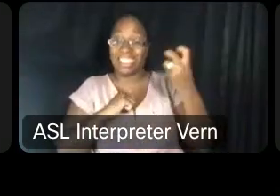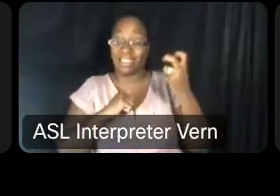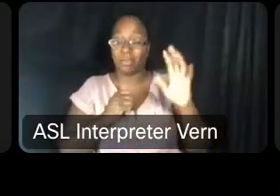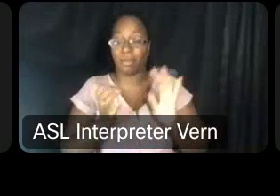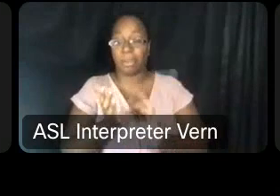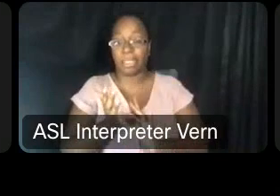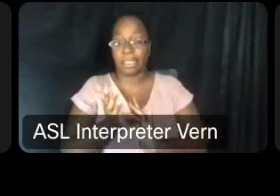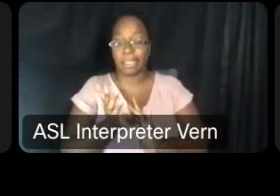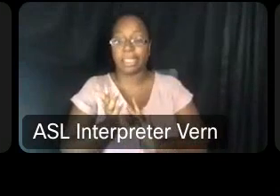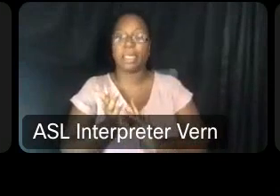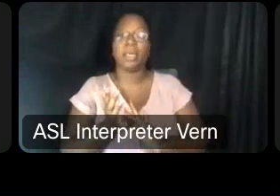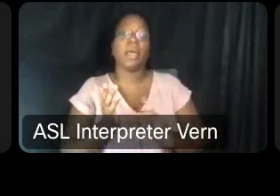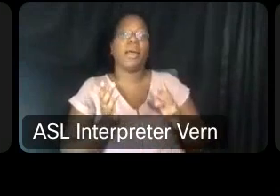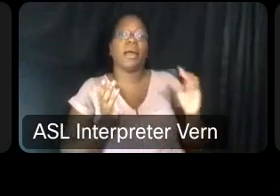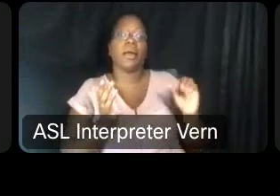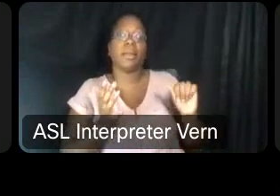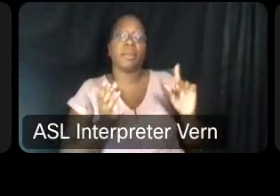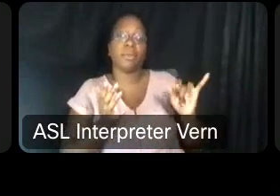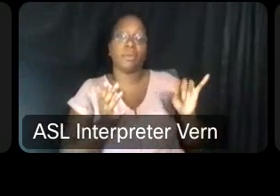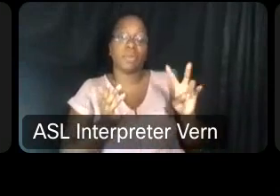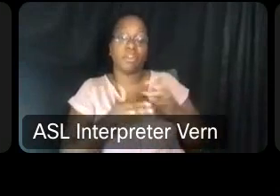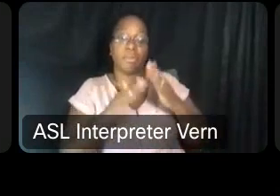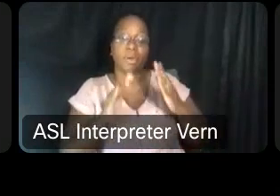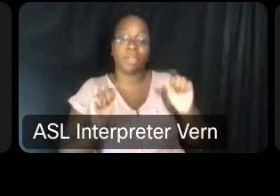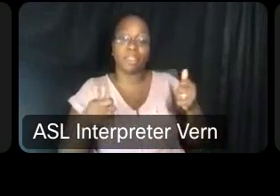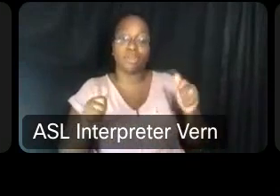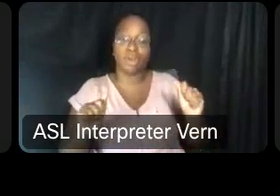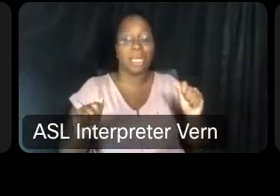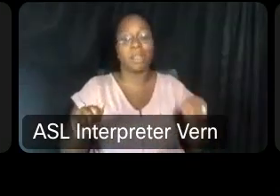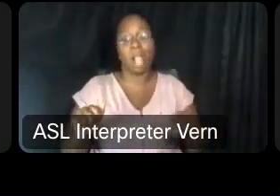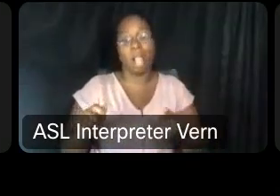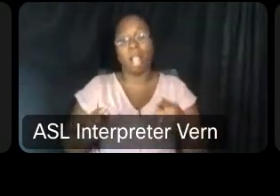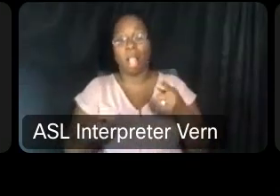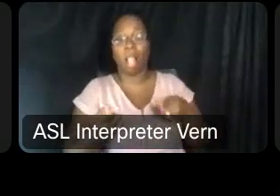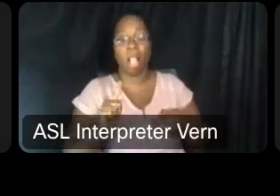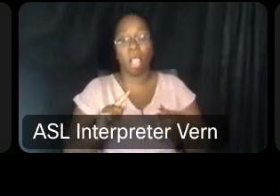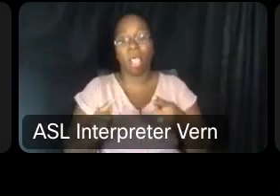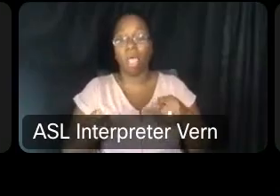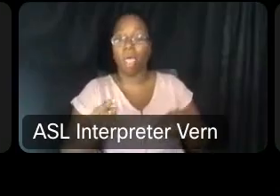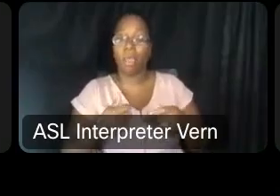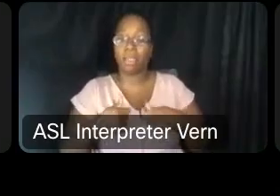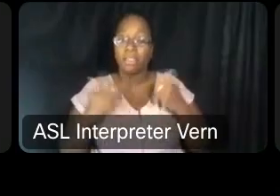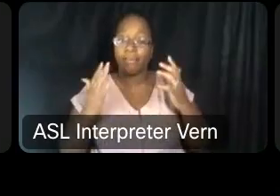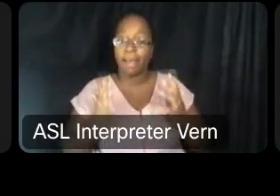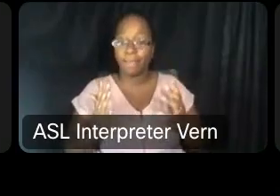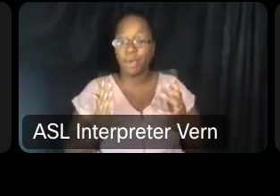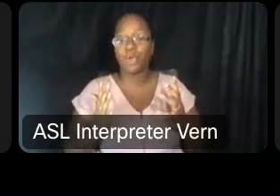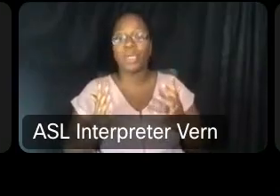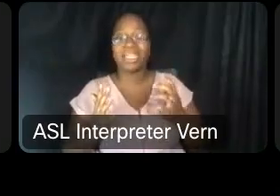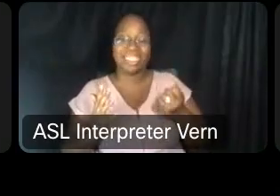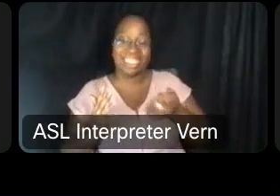also insult the survivor for taking prescribed medication by gaslighting them or minimizing